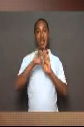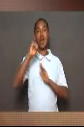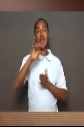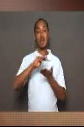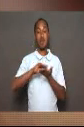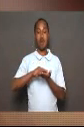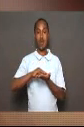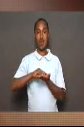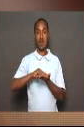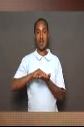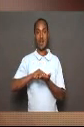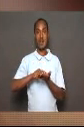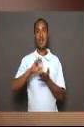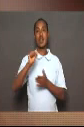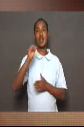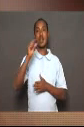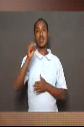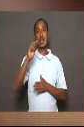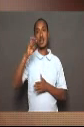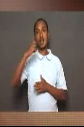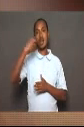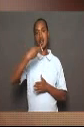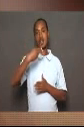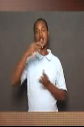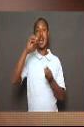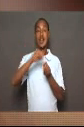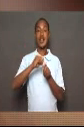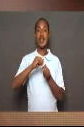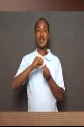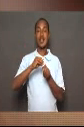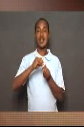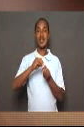When the starch is added, the solution turns blue.